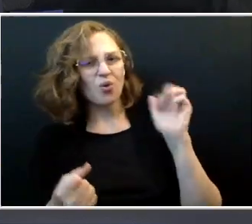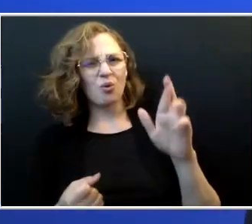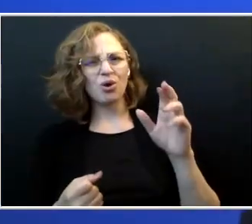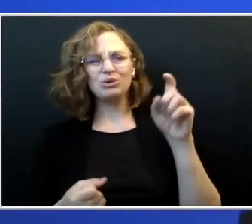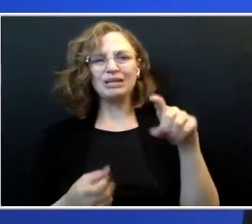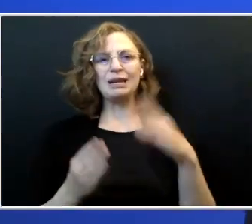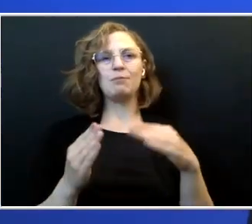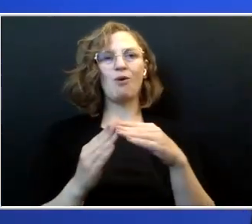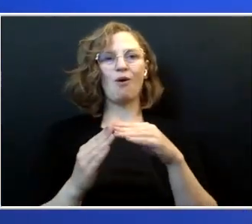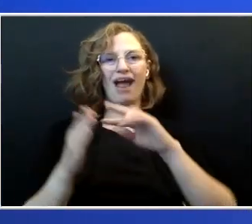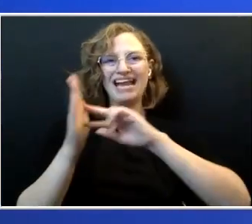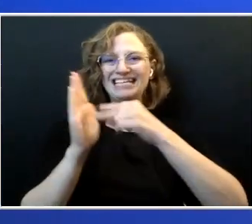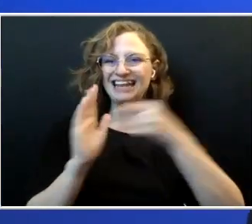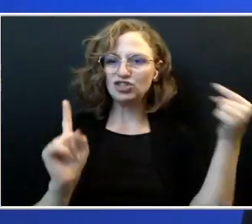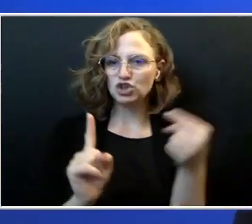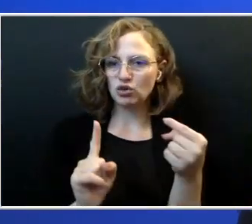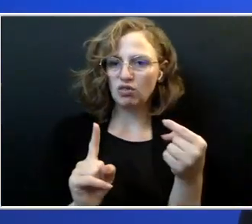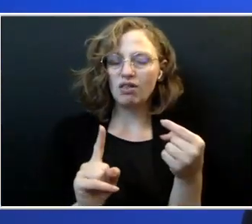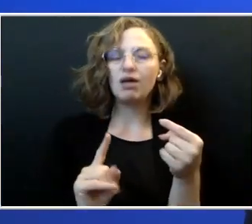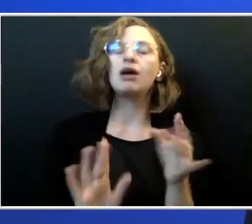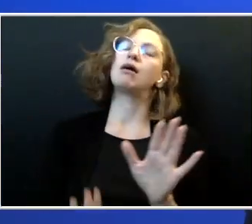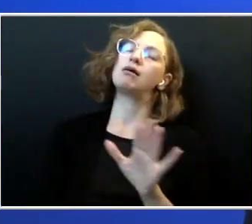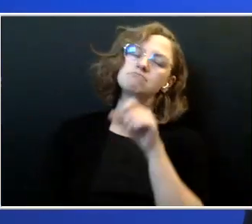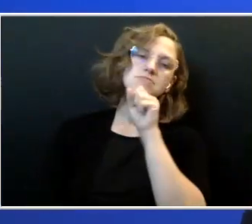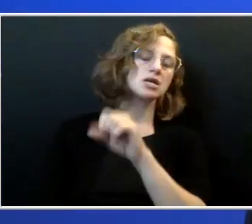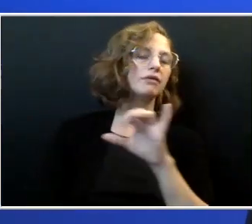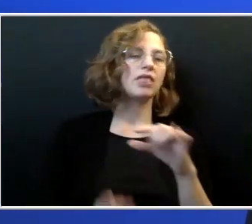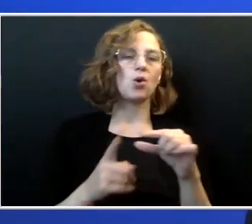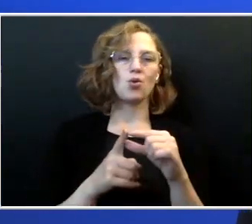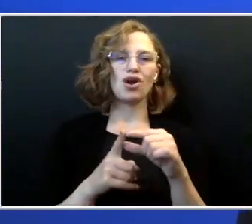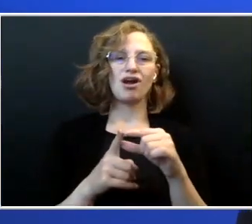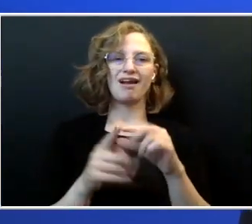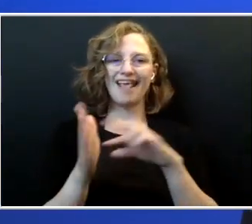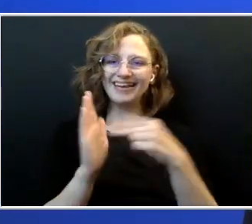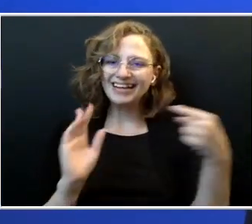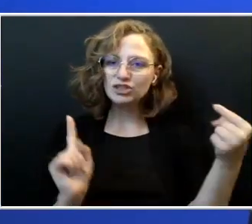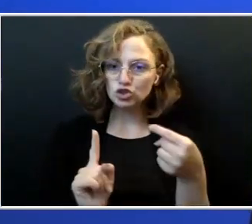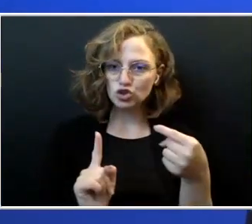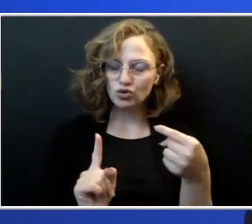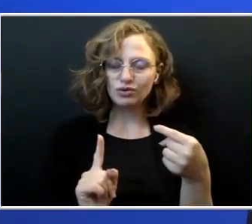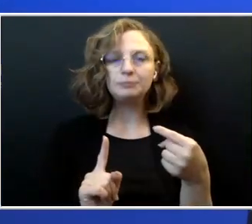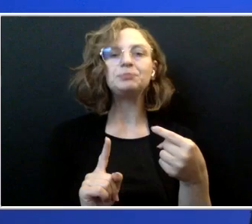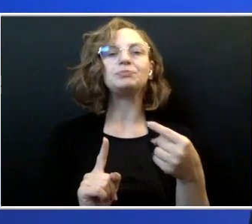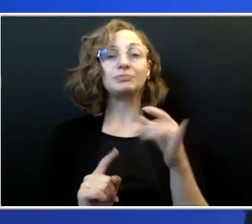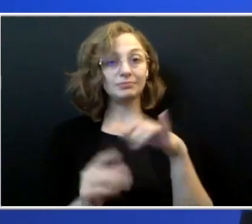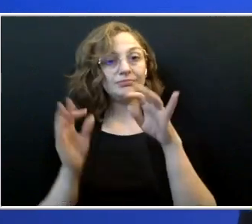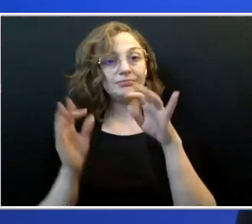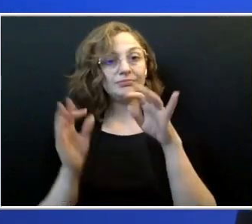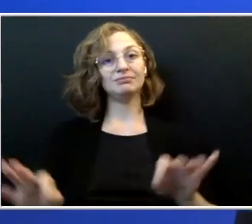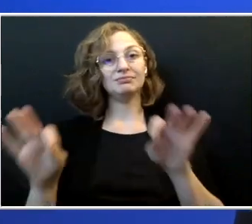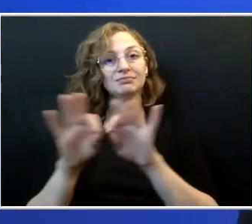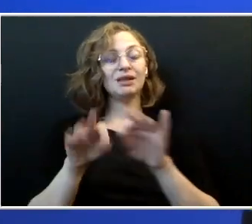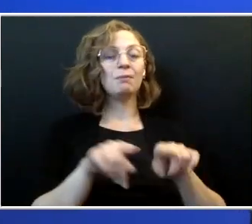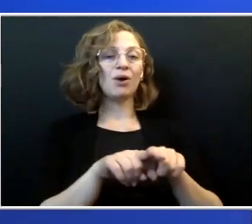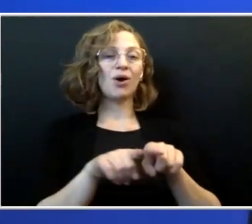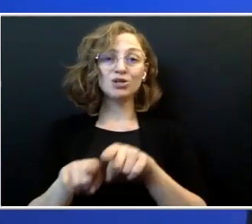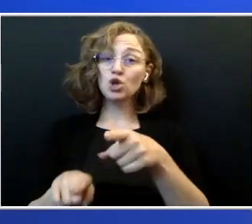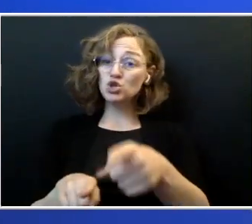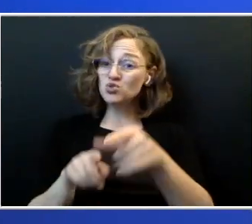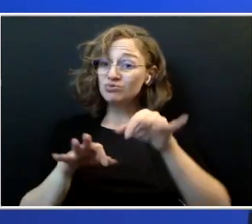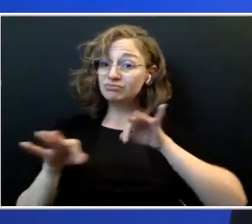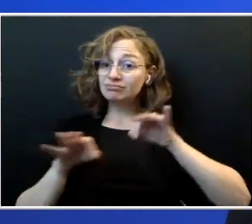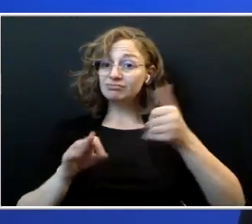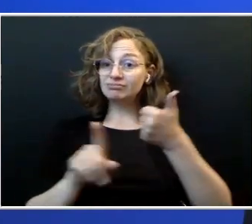word intentional, because intentional is something that's important, but also we have to remember, you described yourself as being